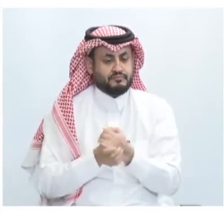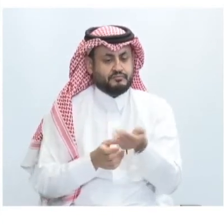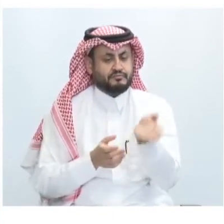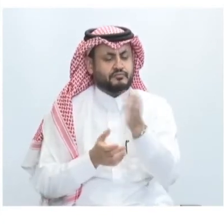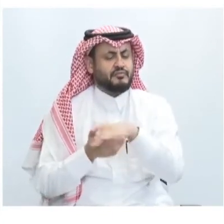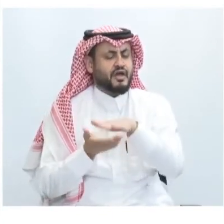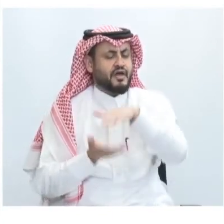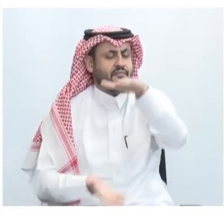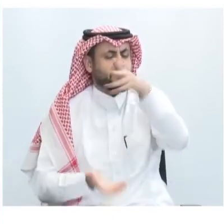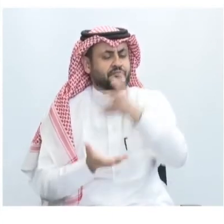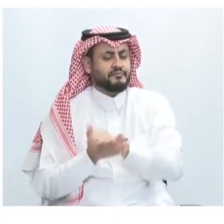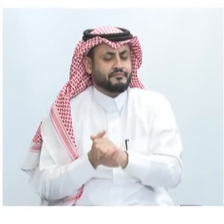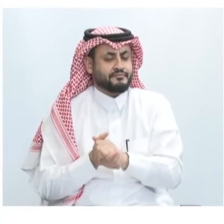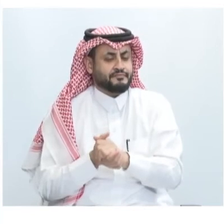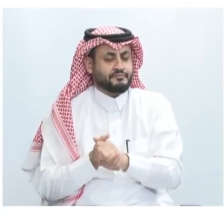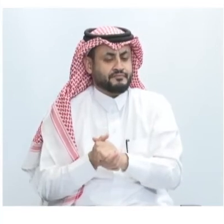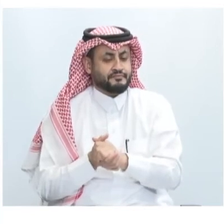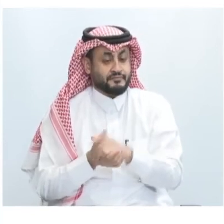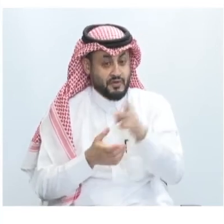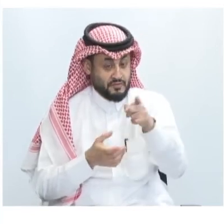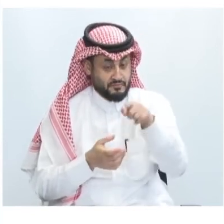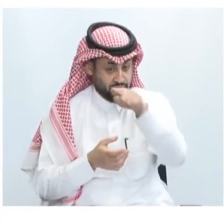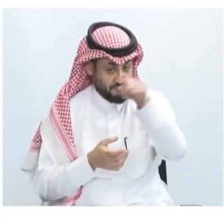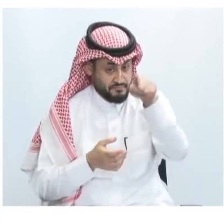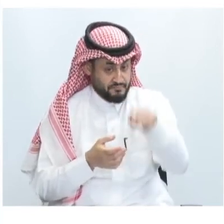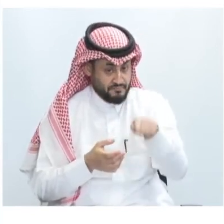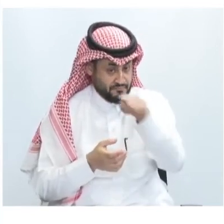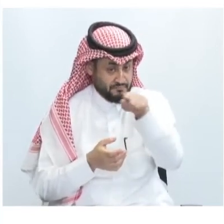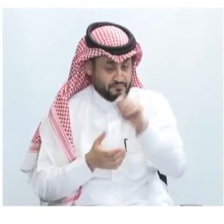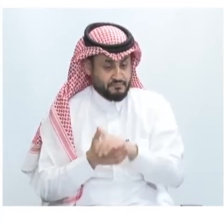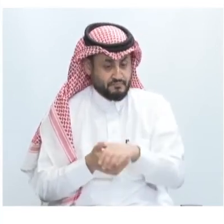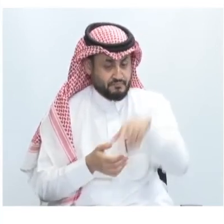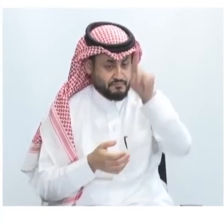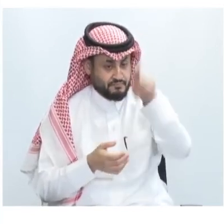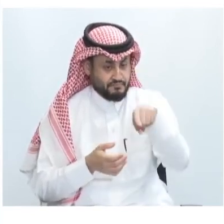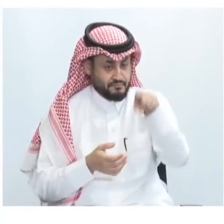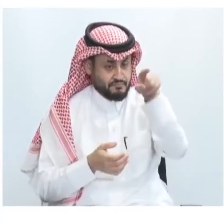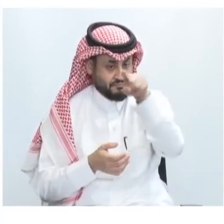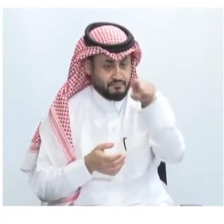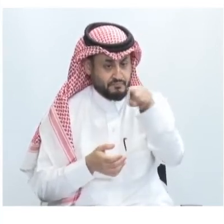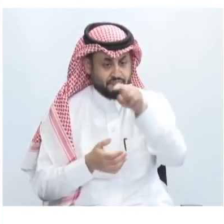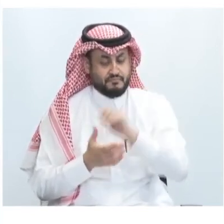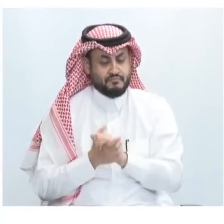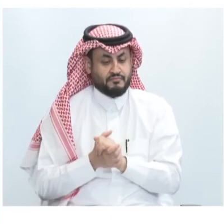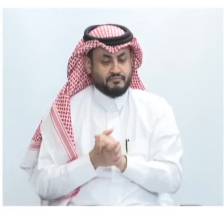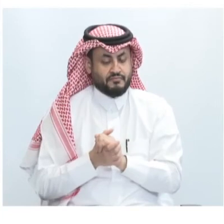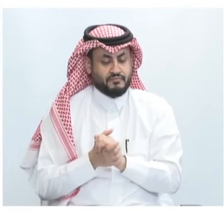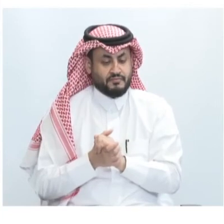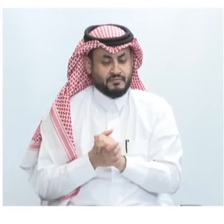a capital? Okay, this is the capital F. A line from up to down,